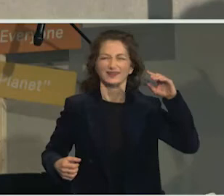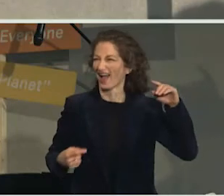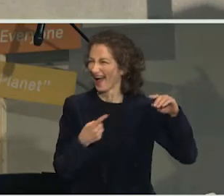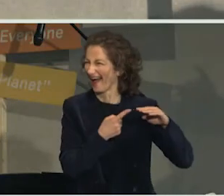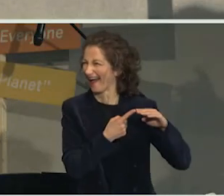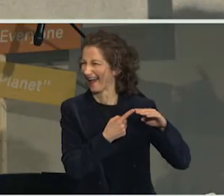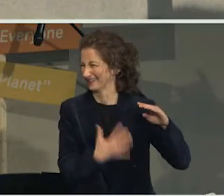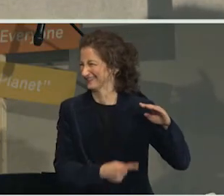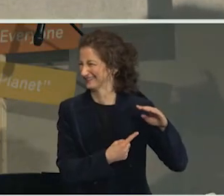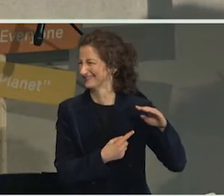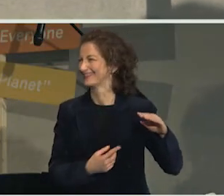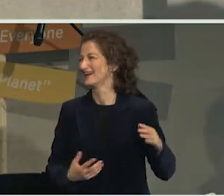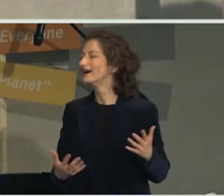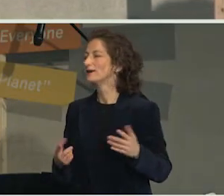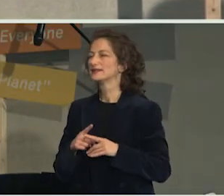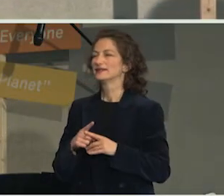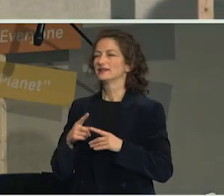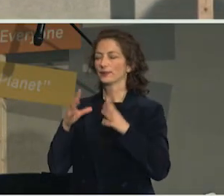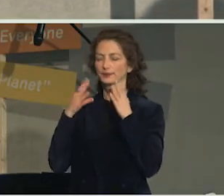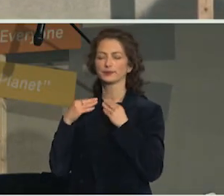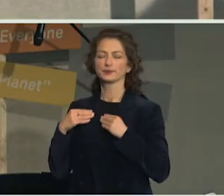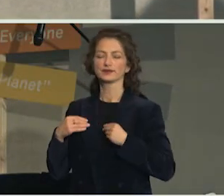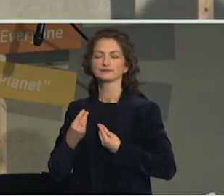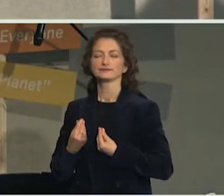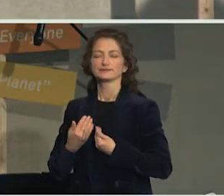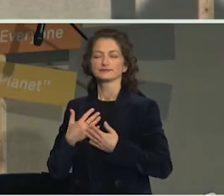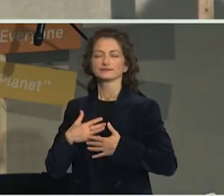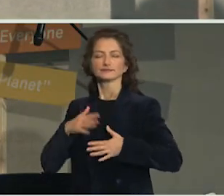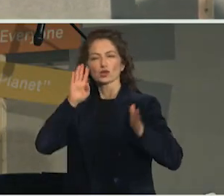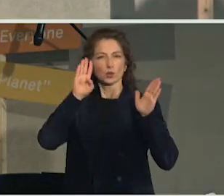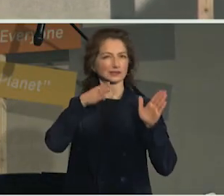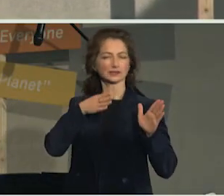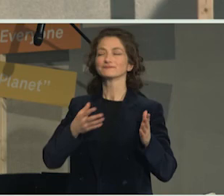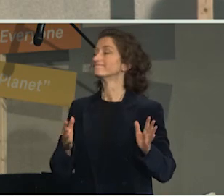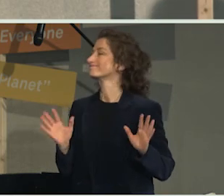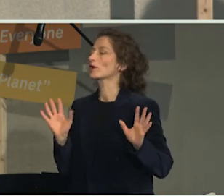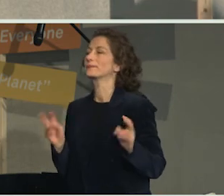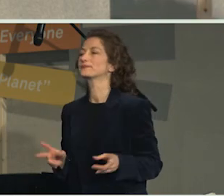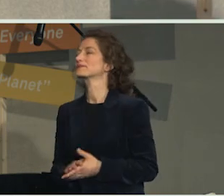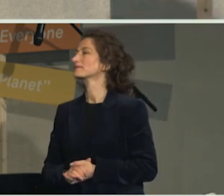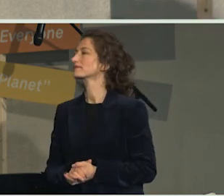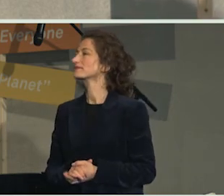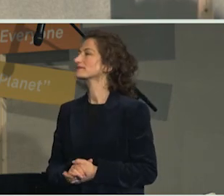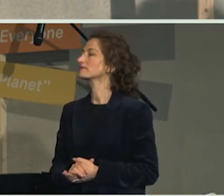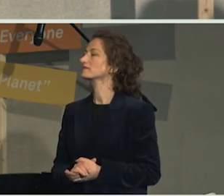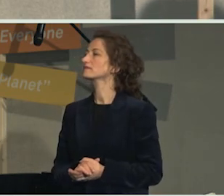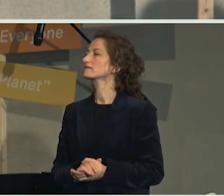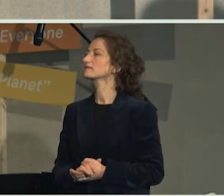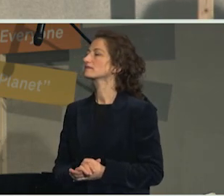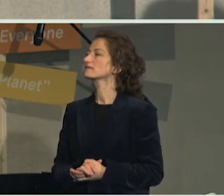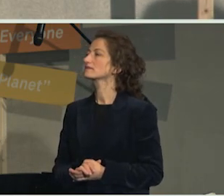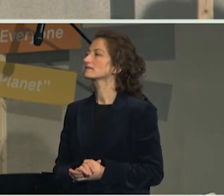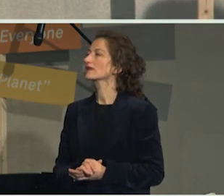just soothing the mind. Okay, so we have, well, I'm trying to think, how am I